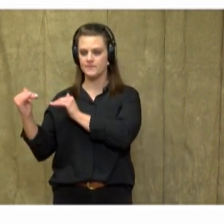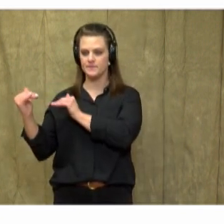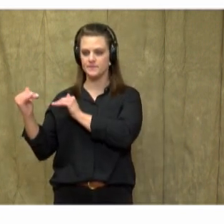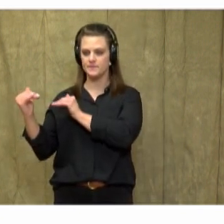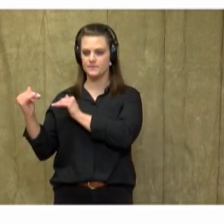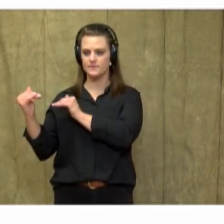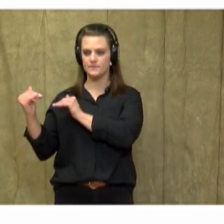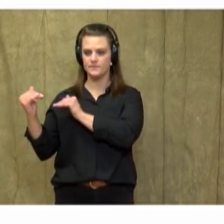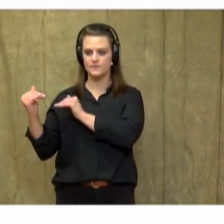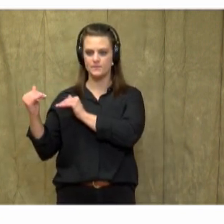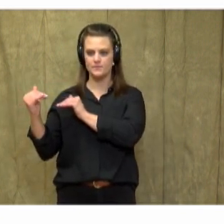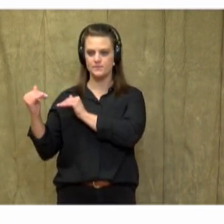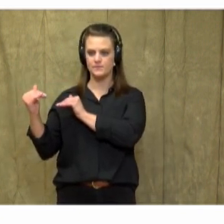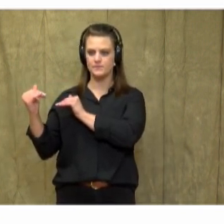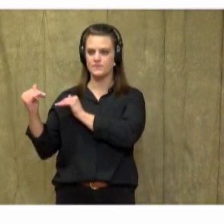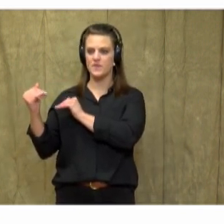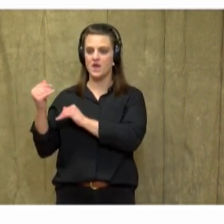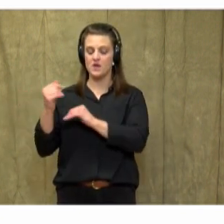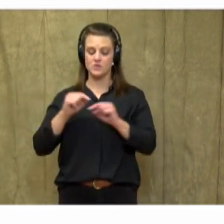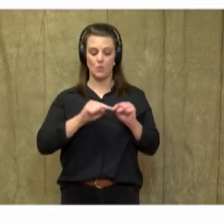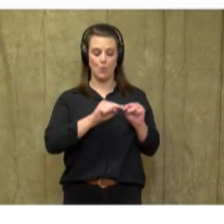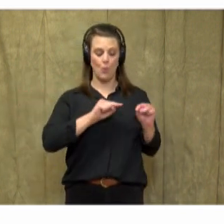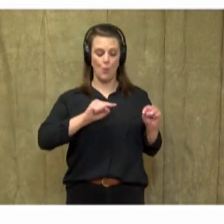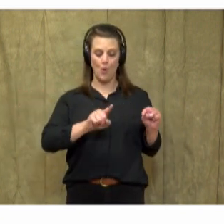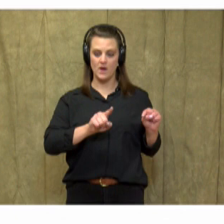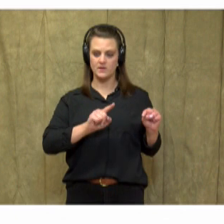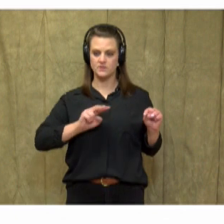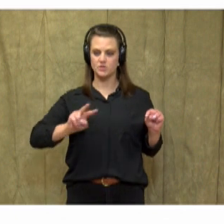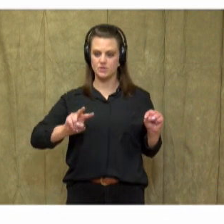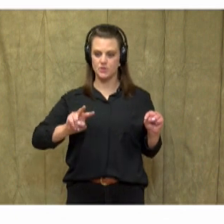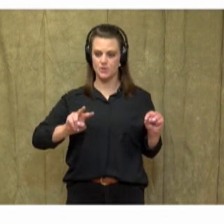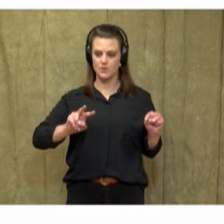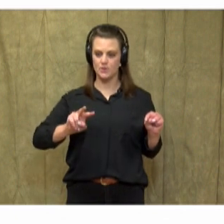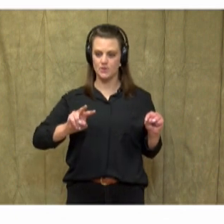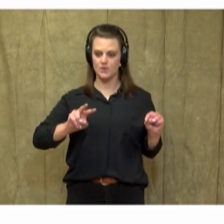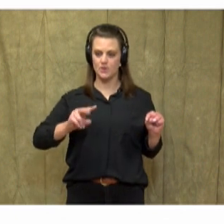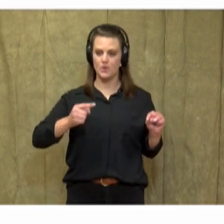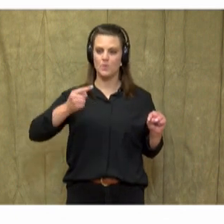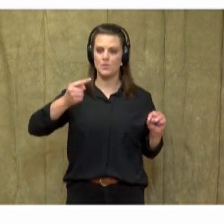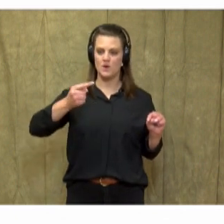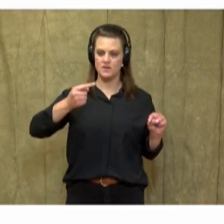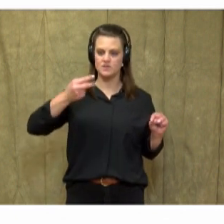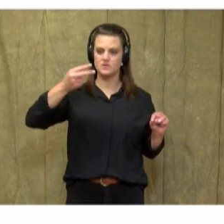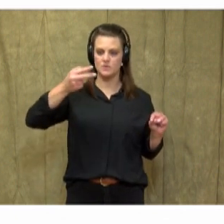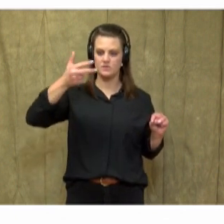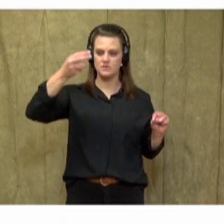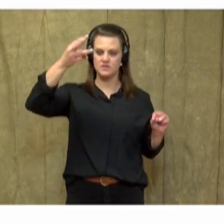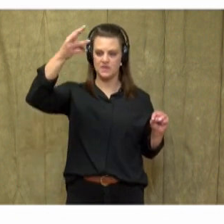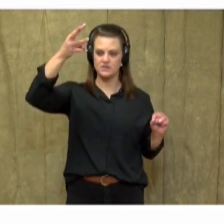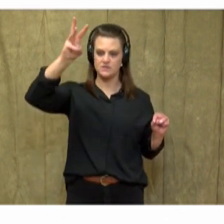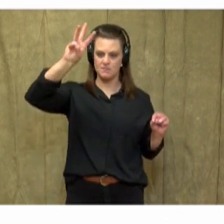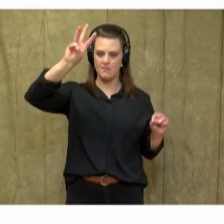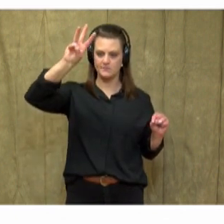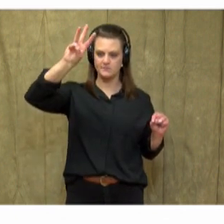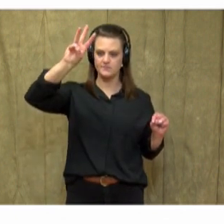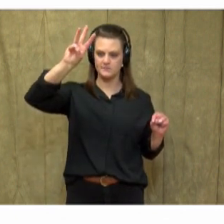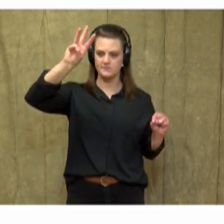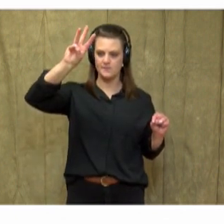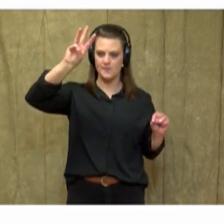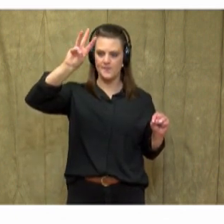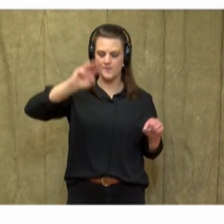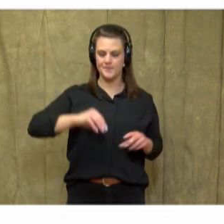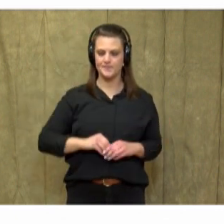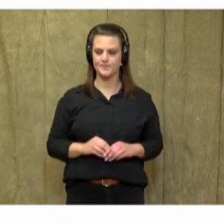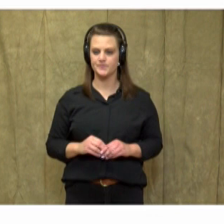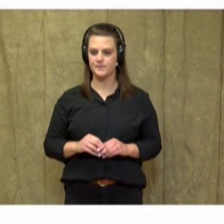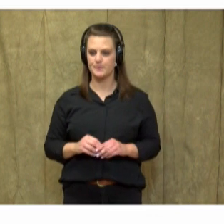one? Over 2 up to the, oh, there it is, 6. I can do that. Sure.